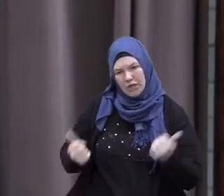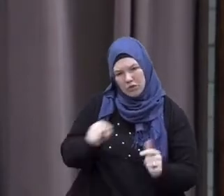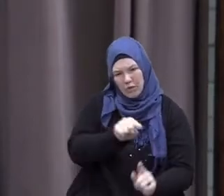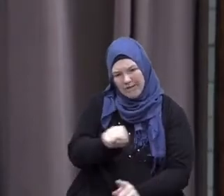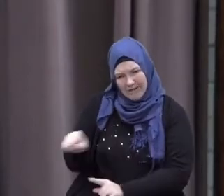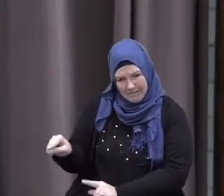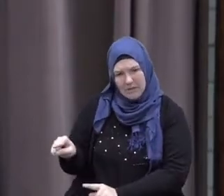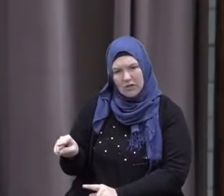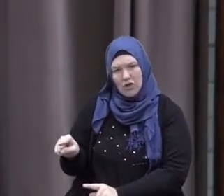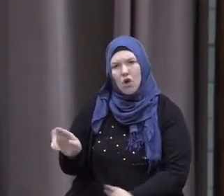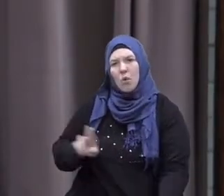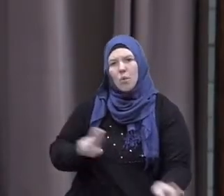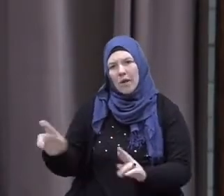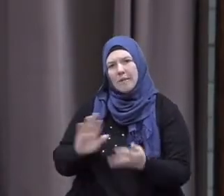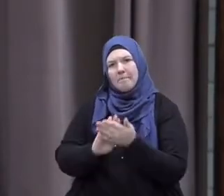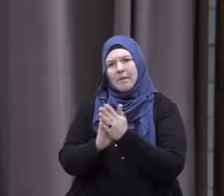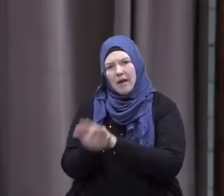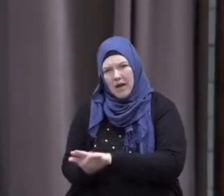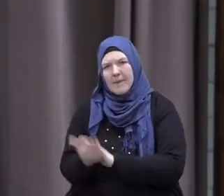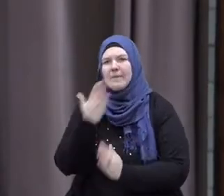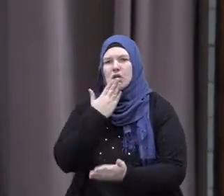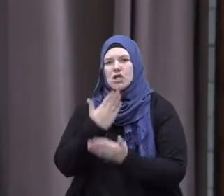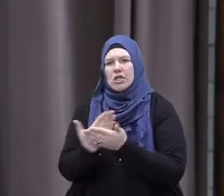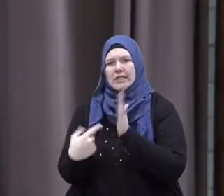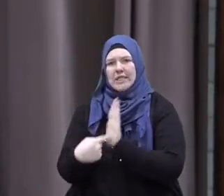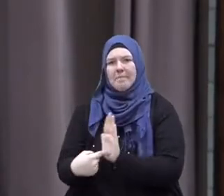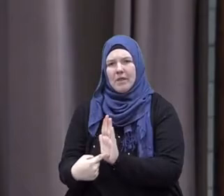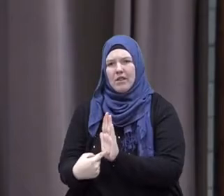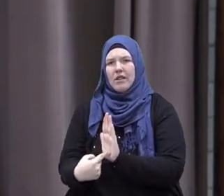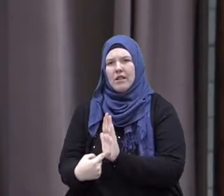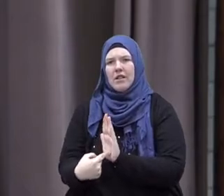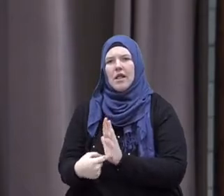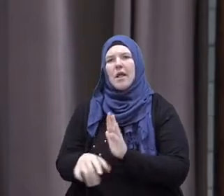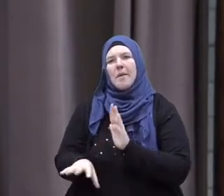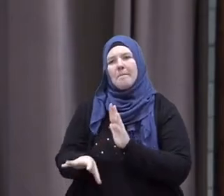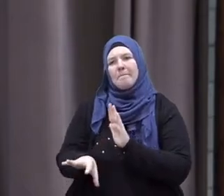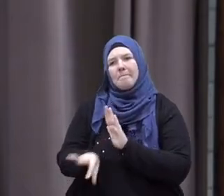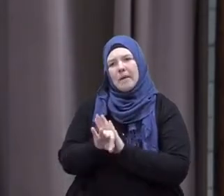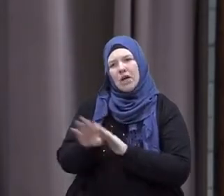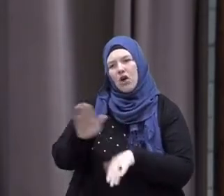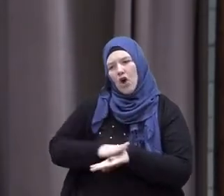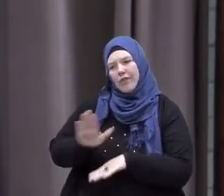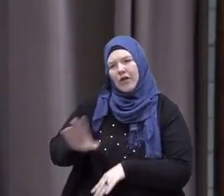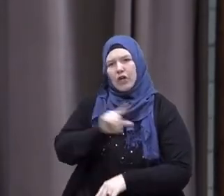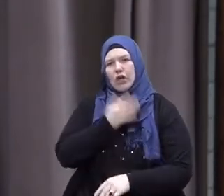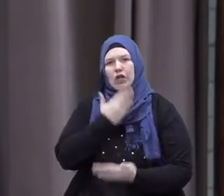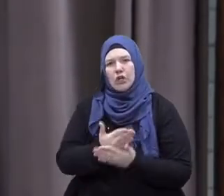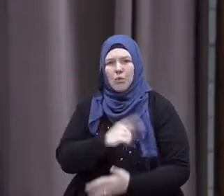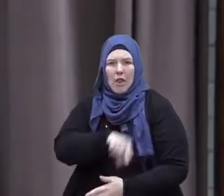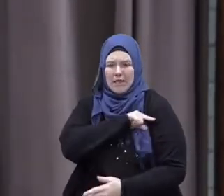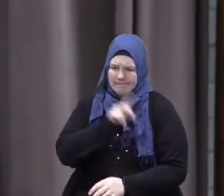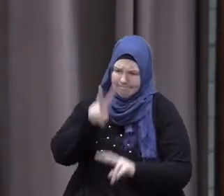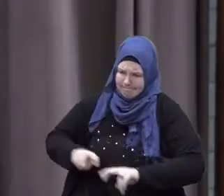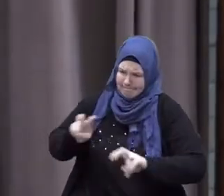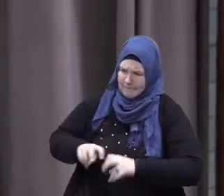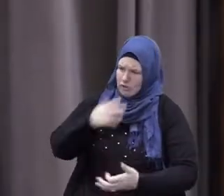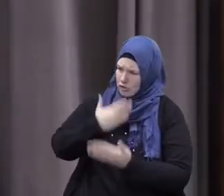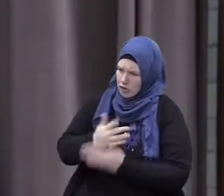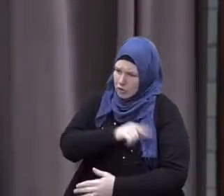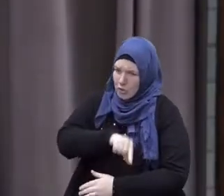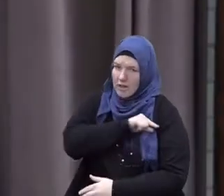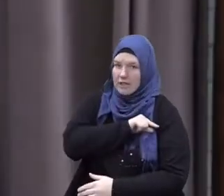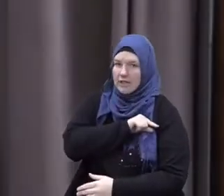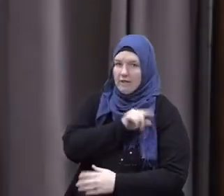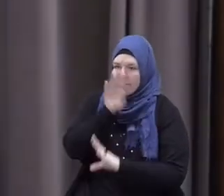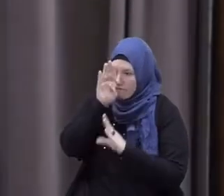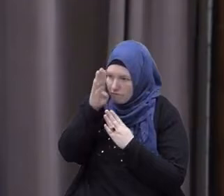them is ready to be Salah al-Din, and pick on their good qualities and keep grooming